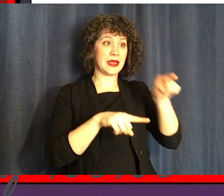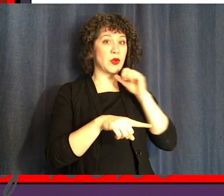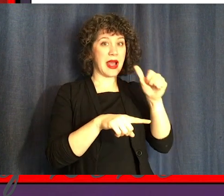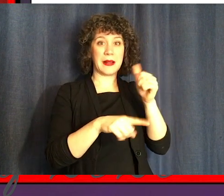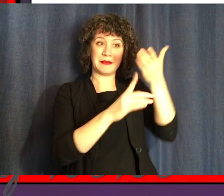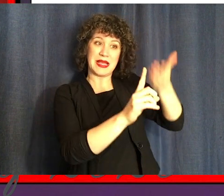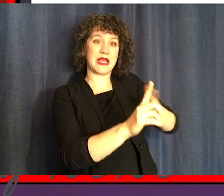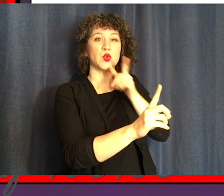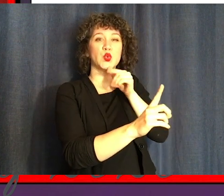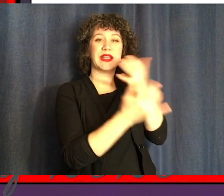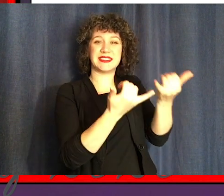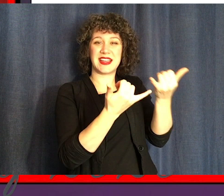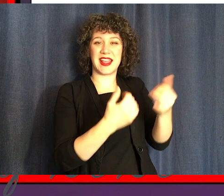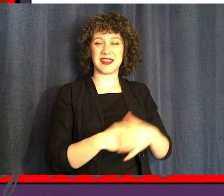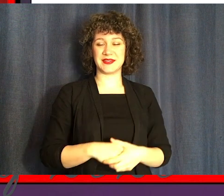today.